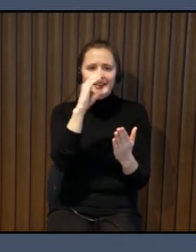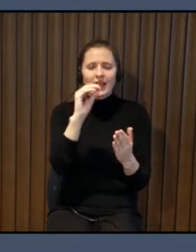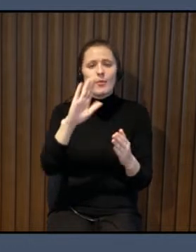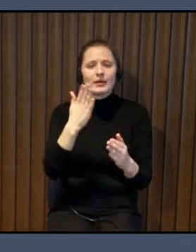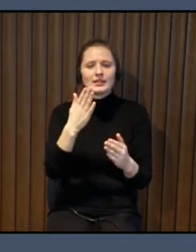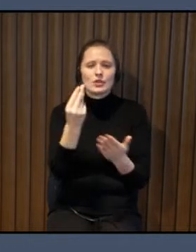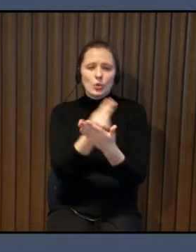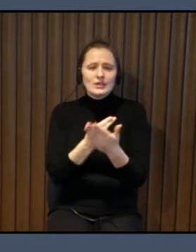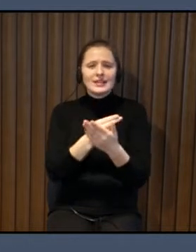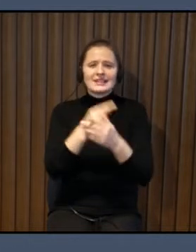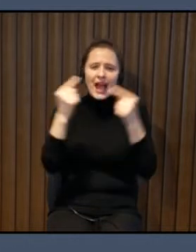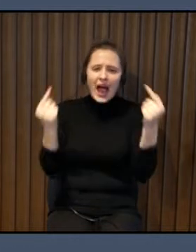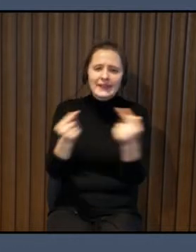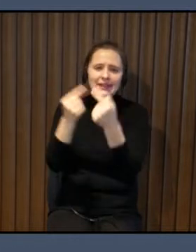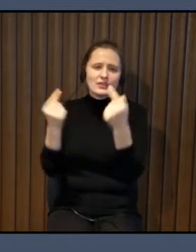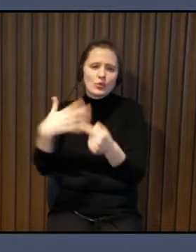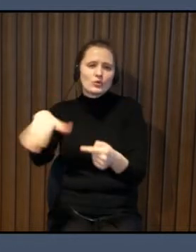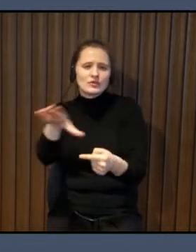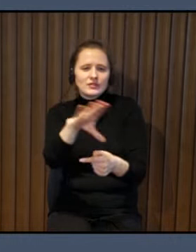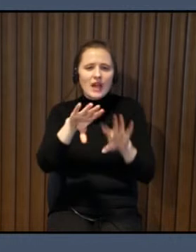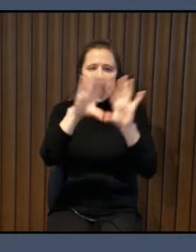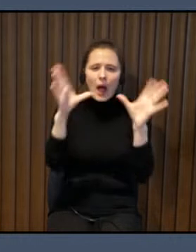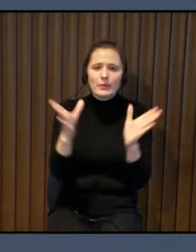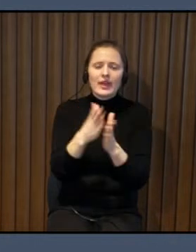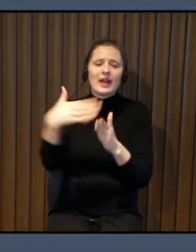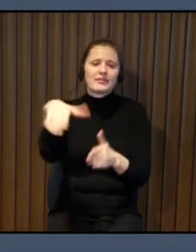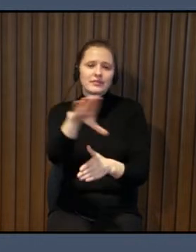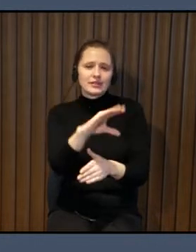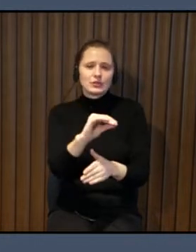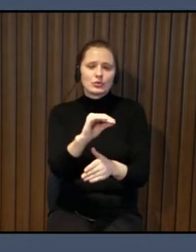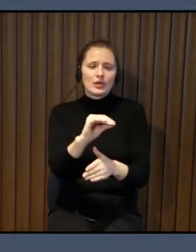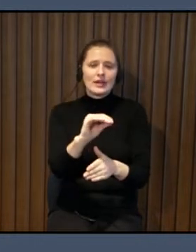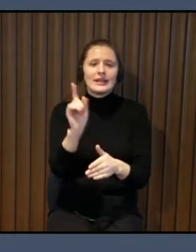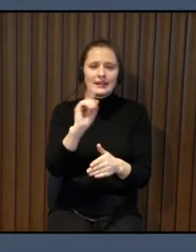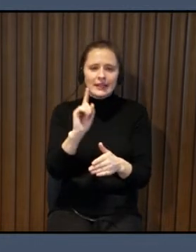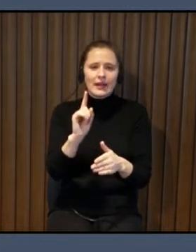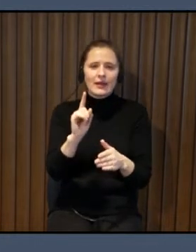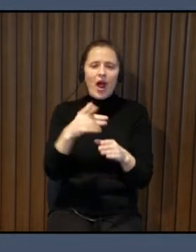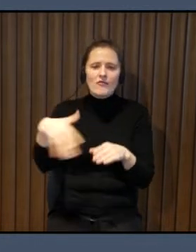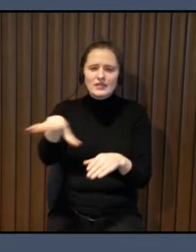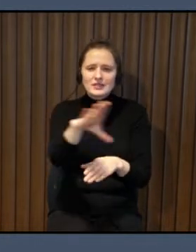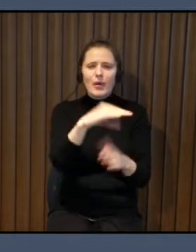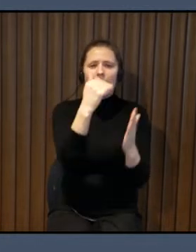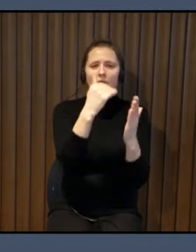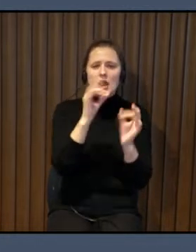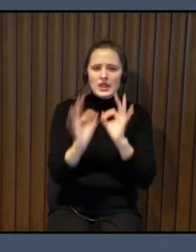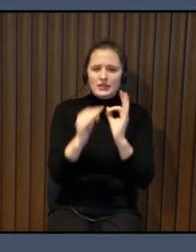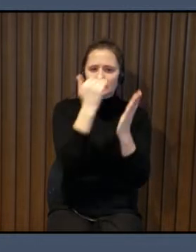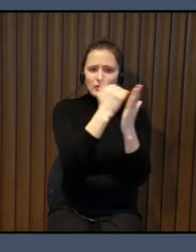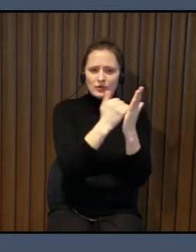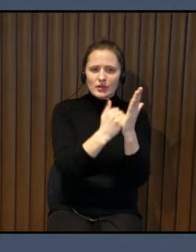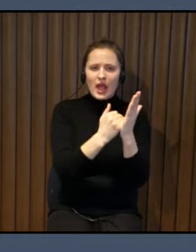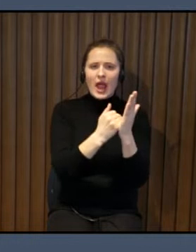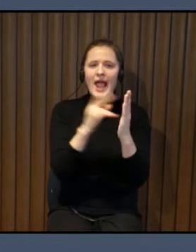but general means something that is meant for everyone.